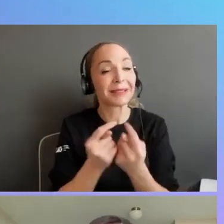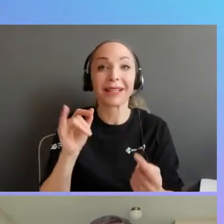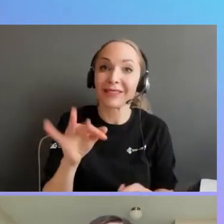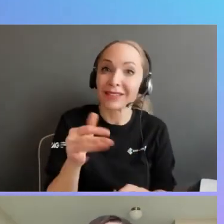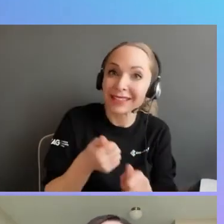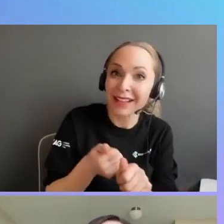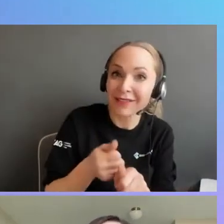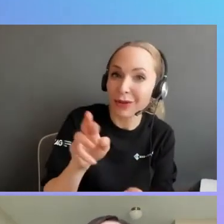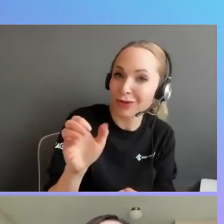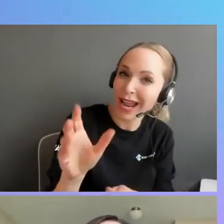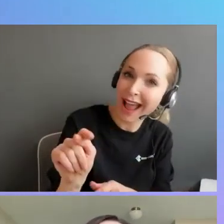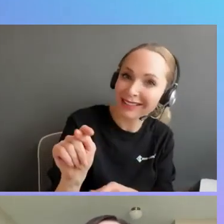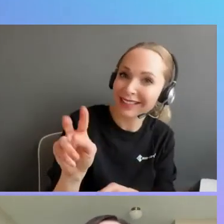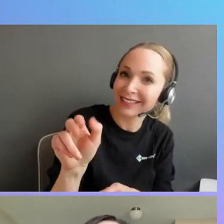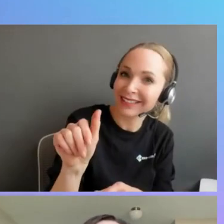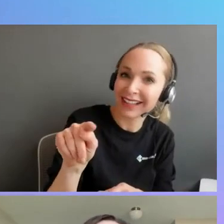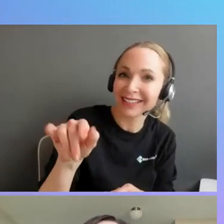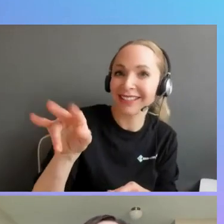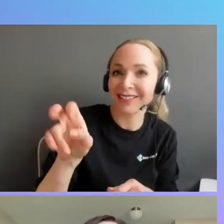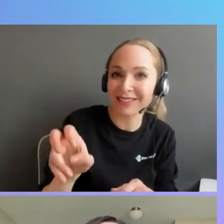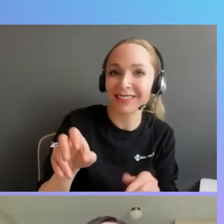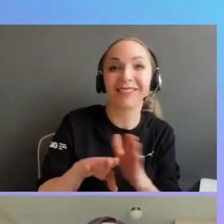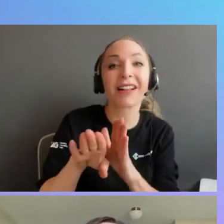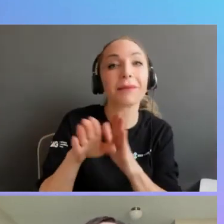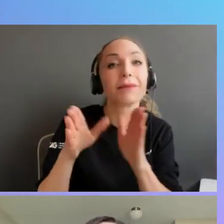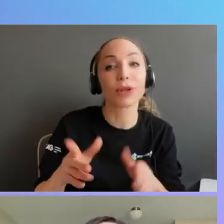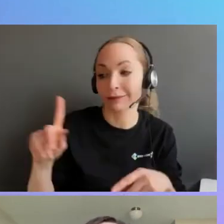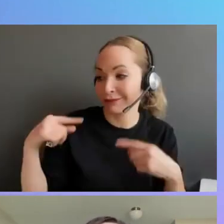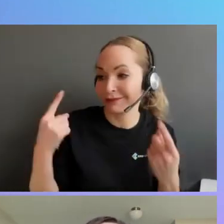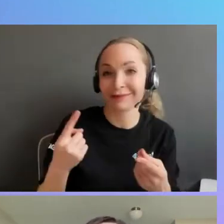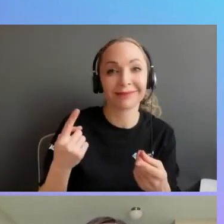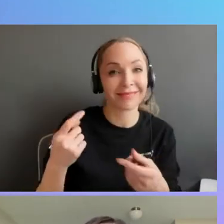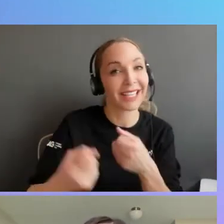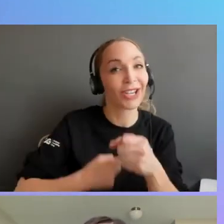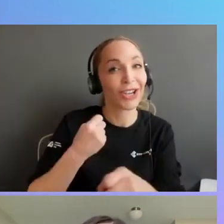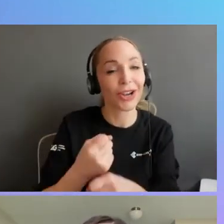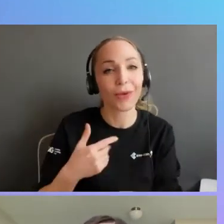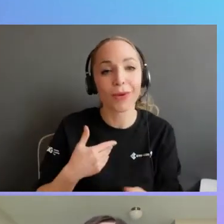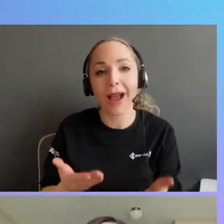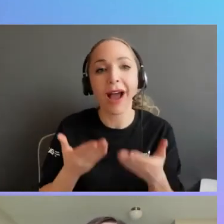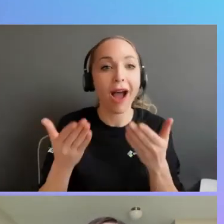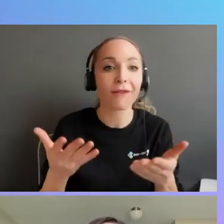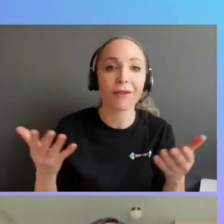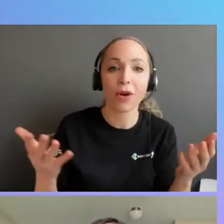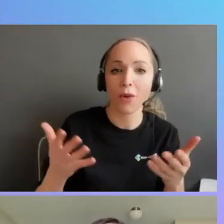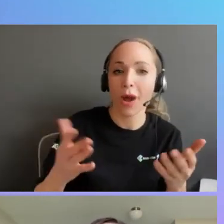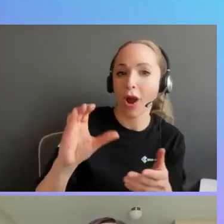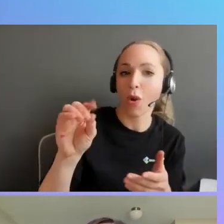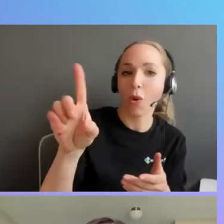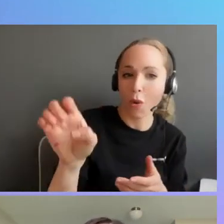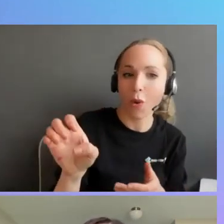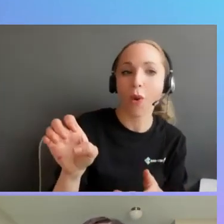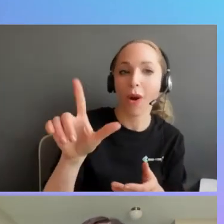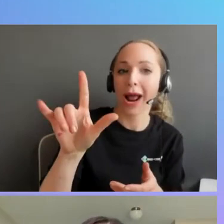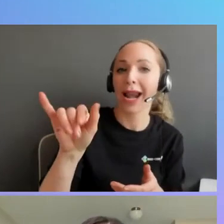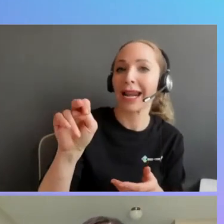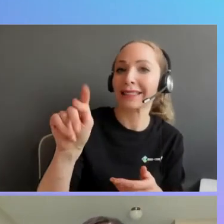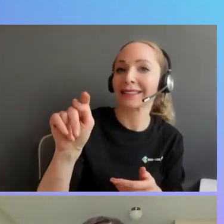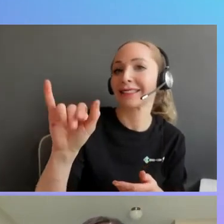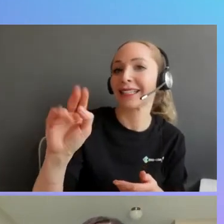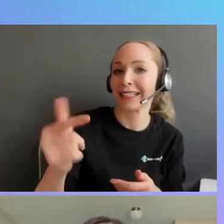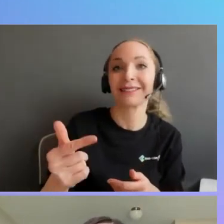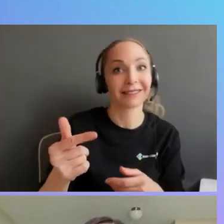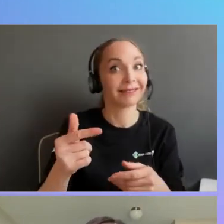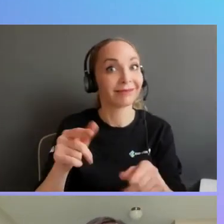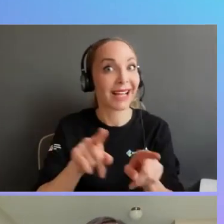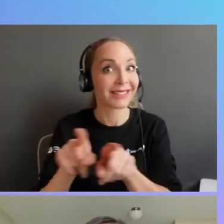Native developer, we, over the course of the last year, started to offer code linting as an option. So either in VS Code, if you use